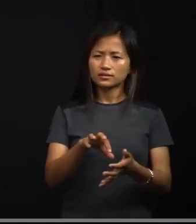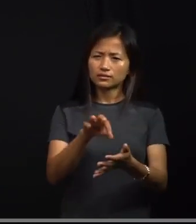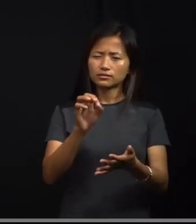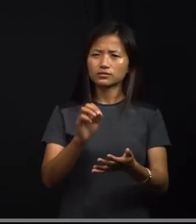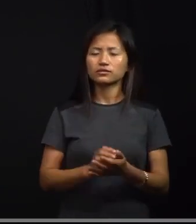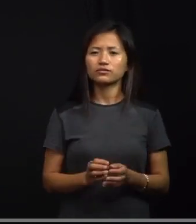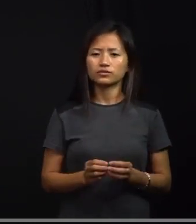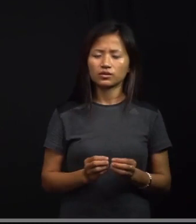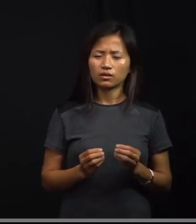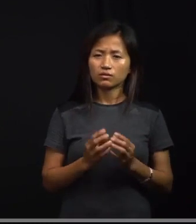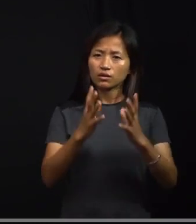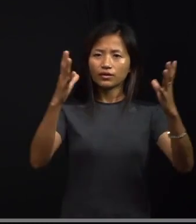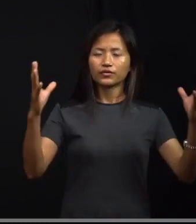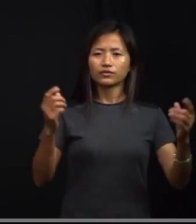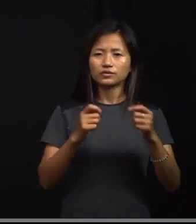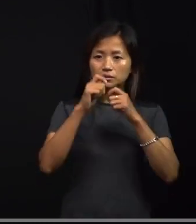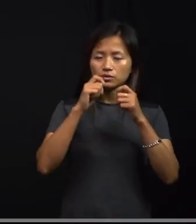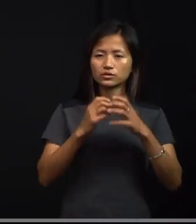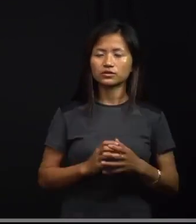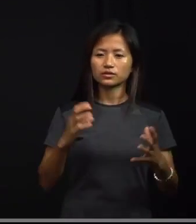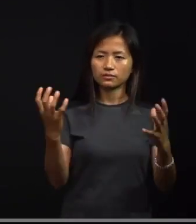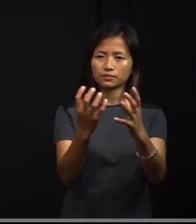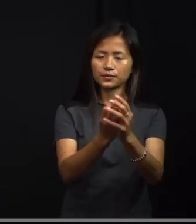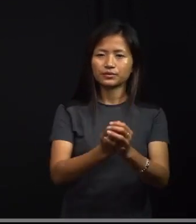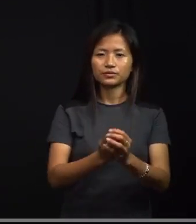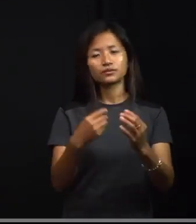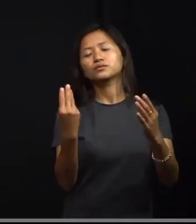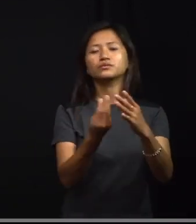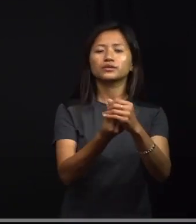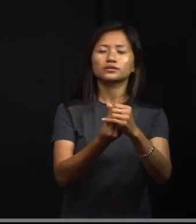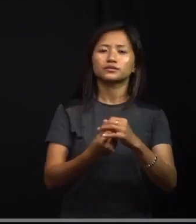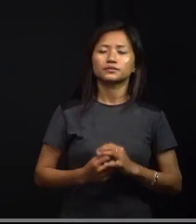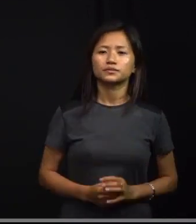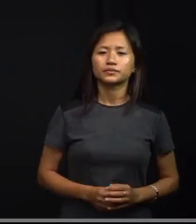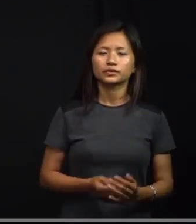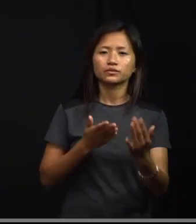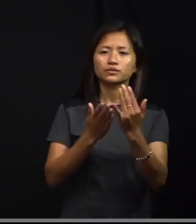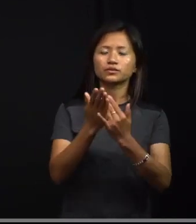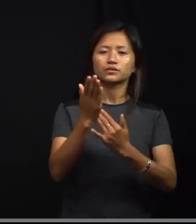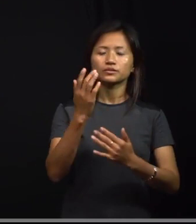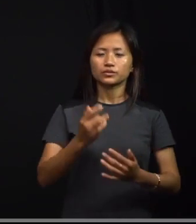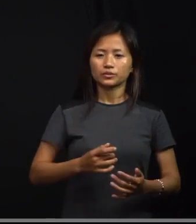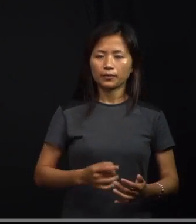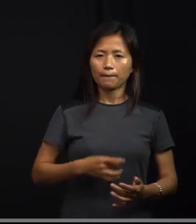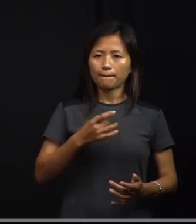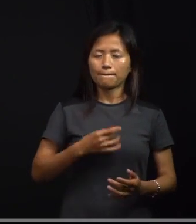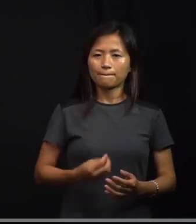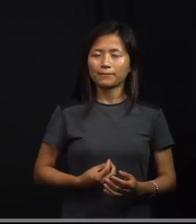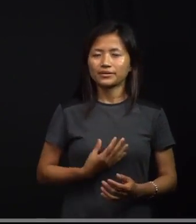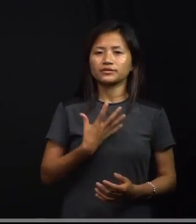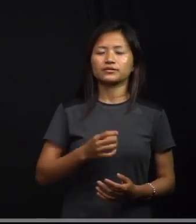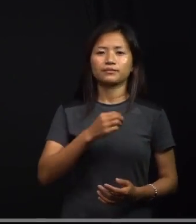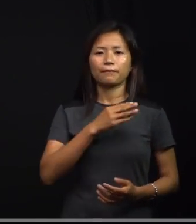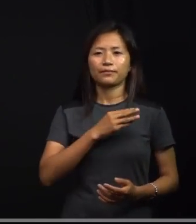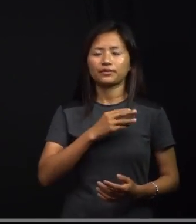of a lot of emotions combined together, right? So we go through pleasure and pain, and then it